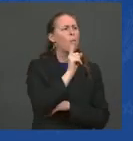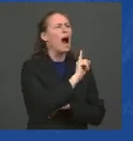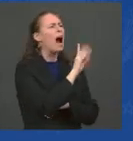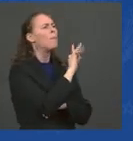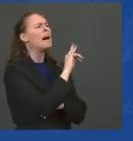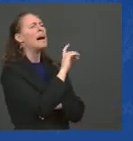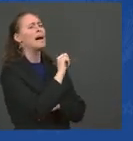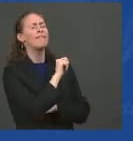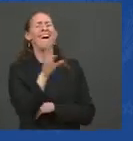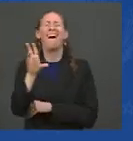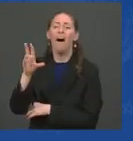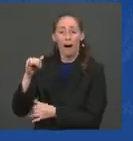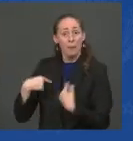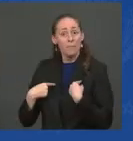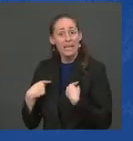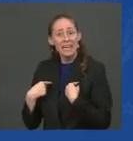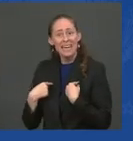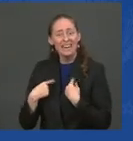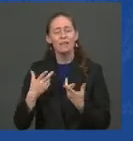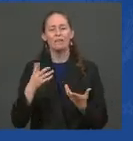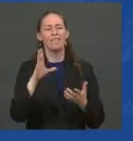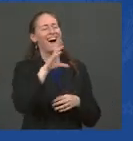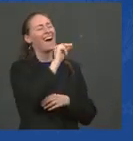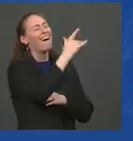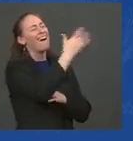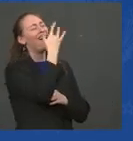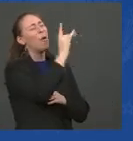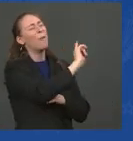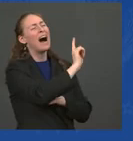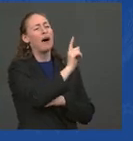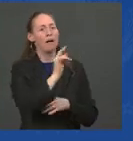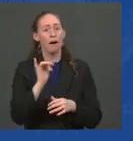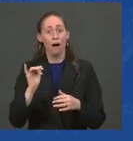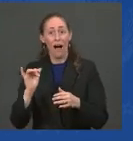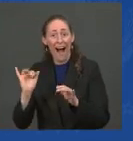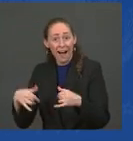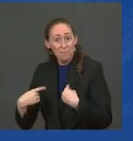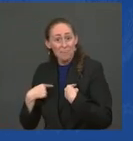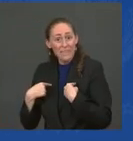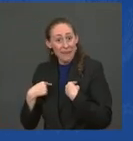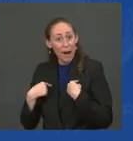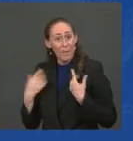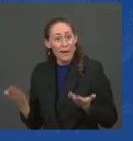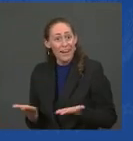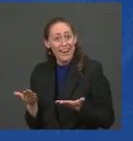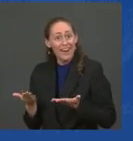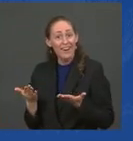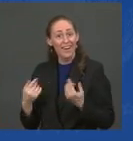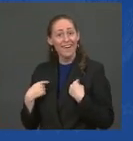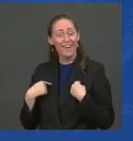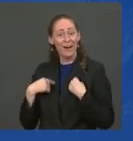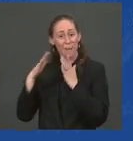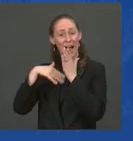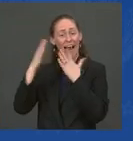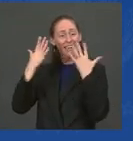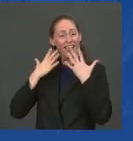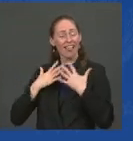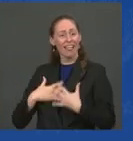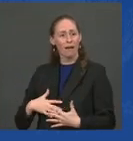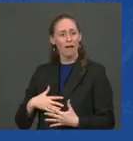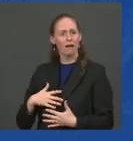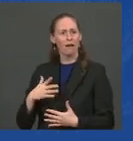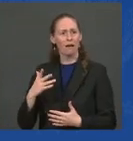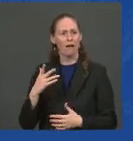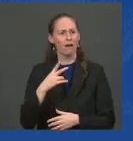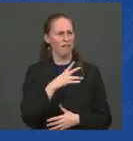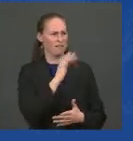stop fooling with me, son. Where's Biden? I said, no, I'm Biden, I'm Biden. And she came over and said, I just want to come over and introduce